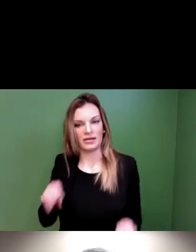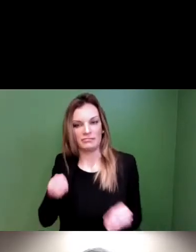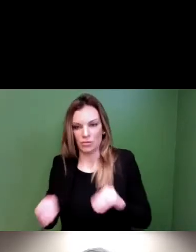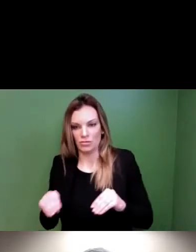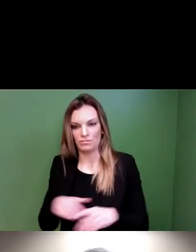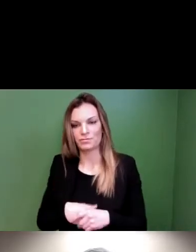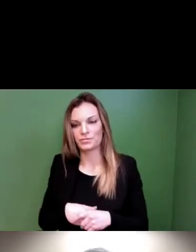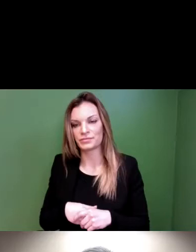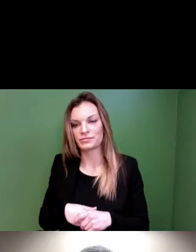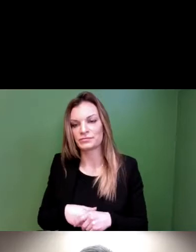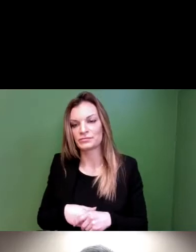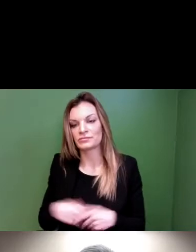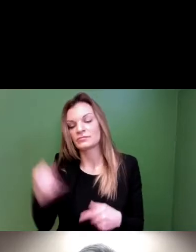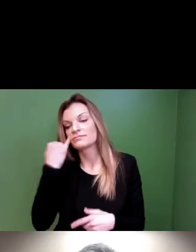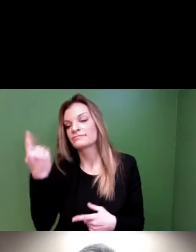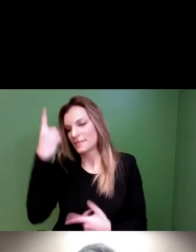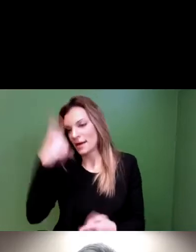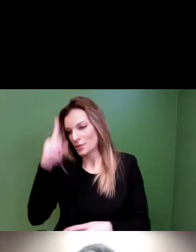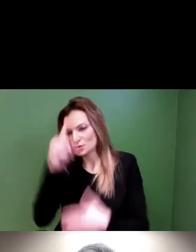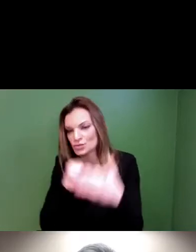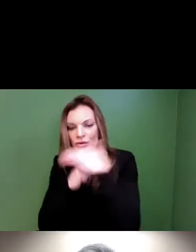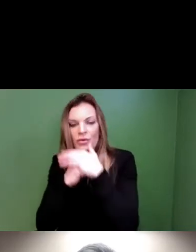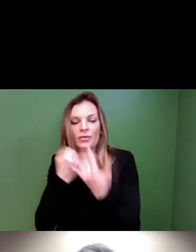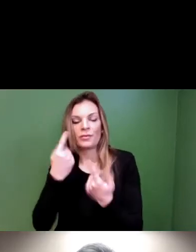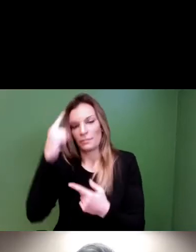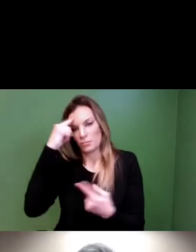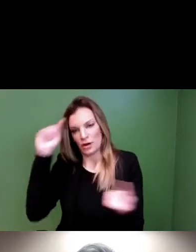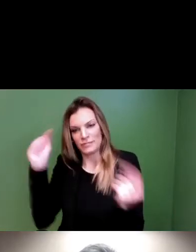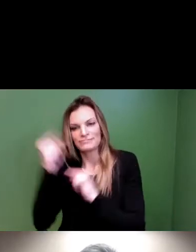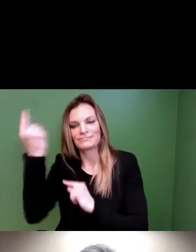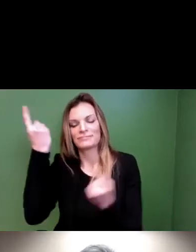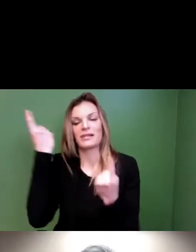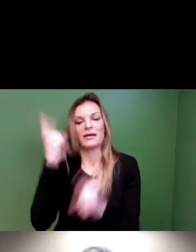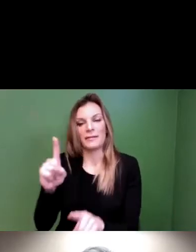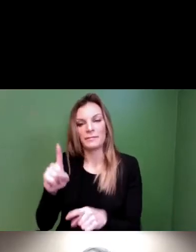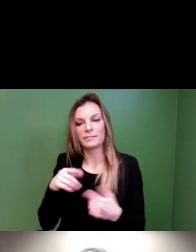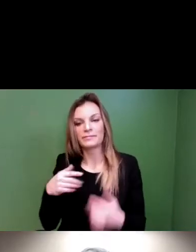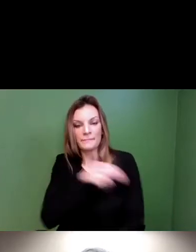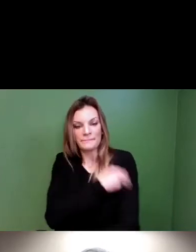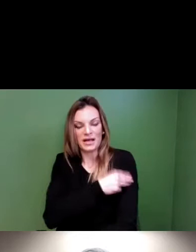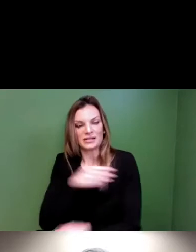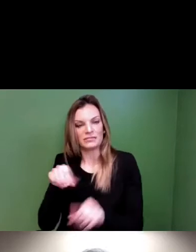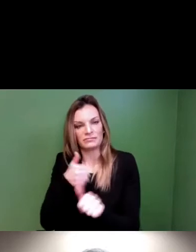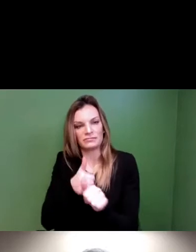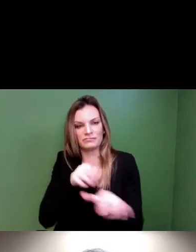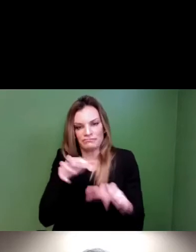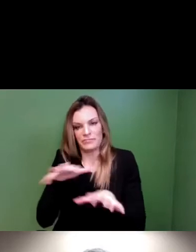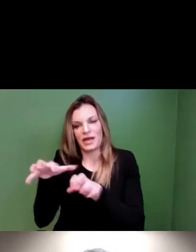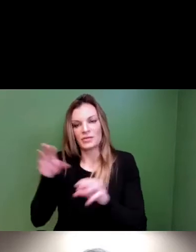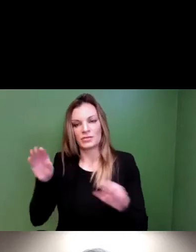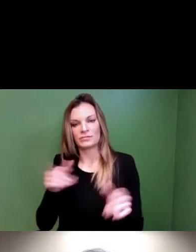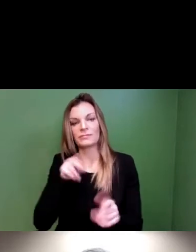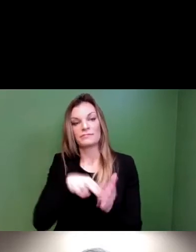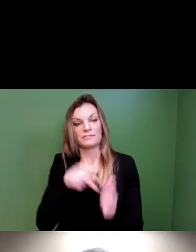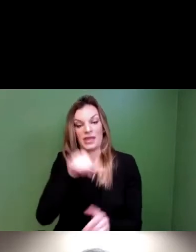who has, say, a stroke or a brain injury. The muscles tend to spasms, and it forces this posture that